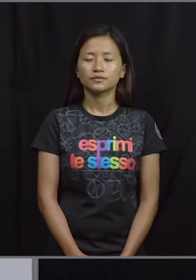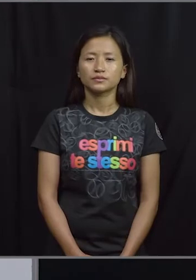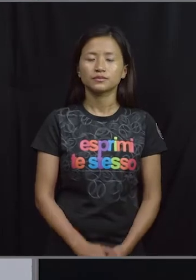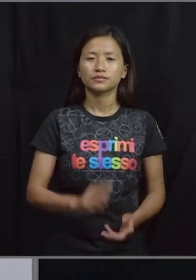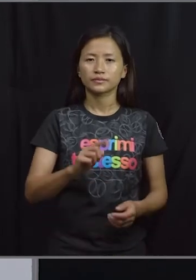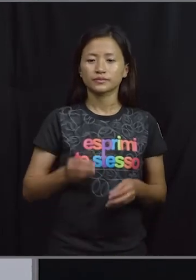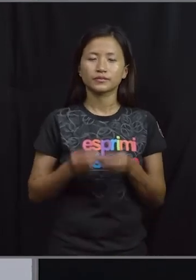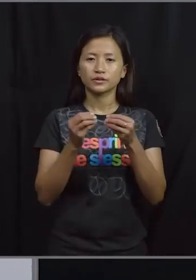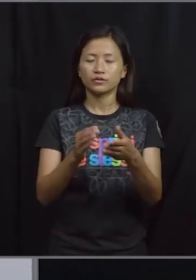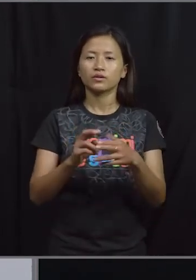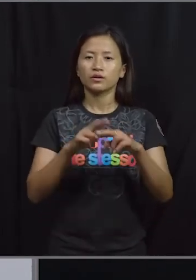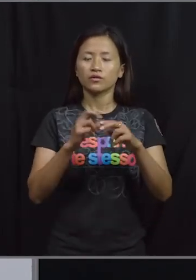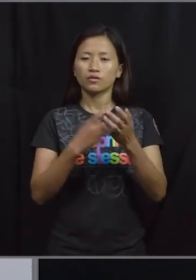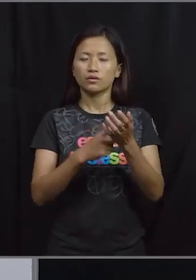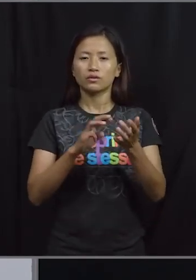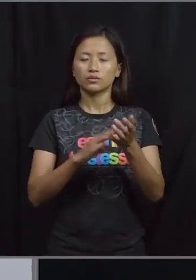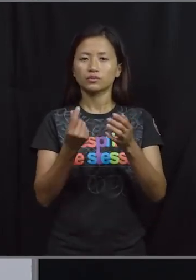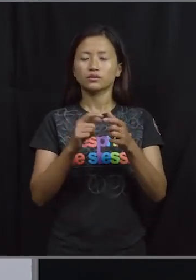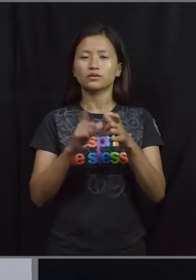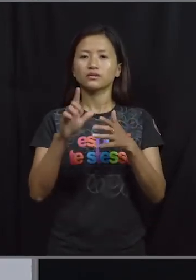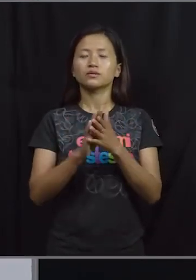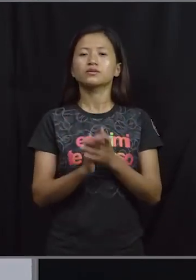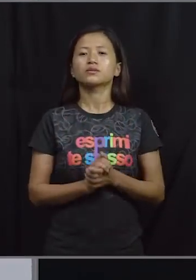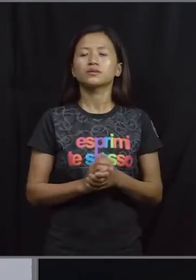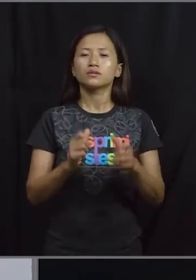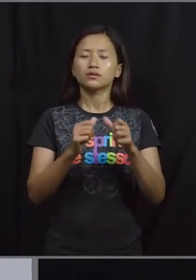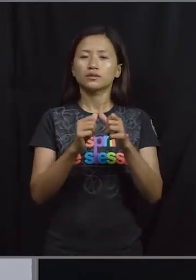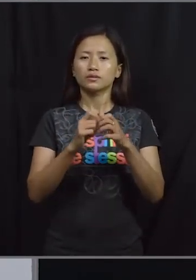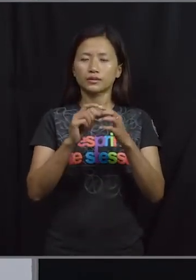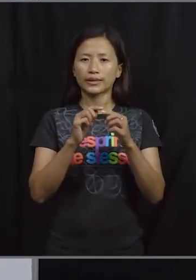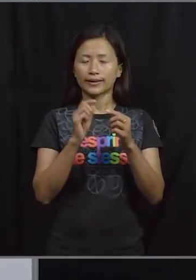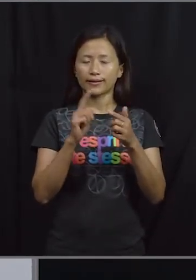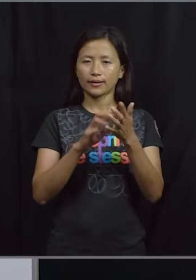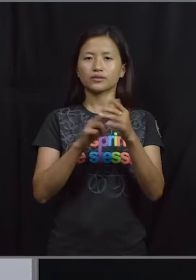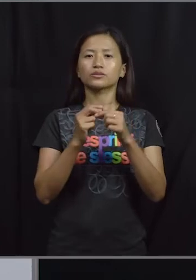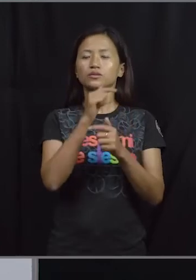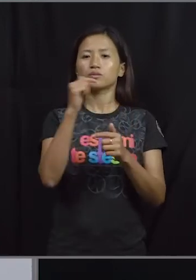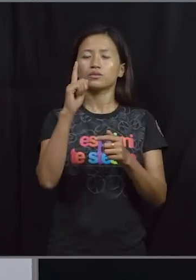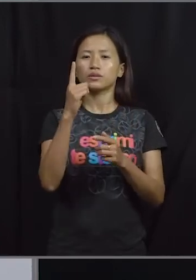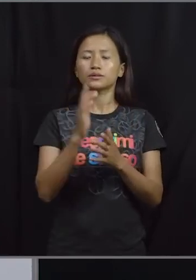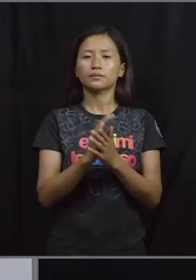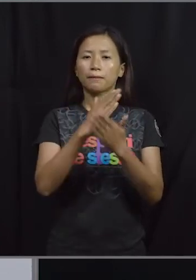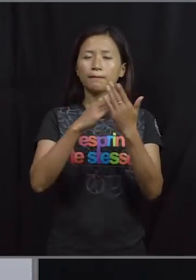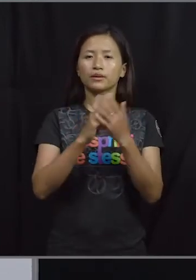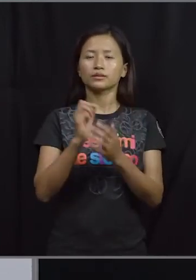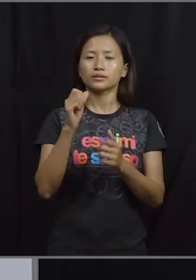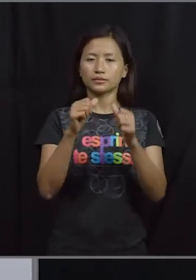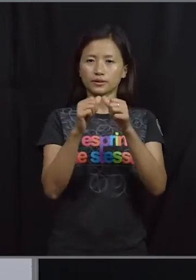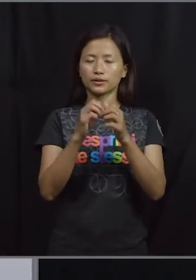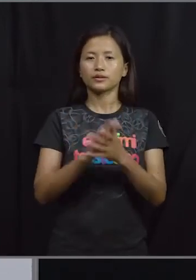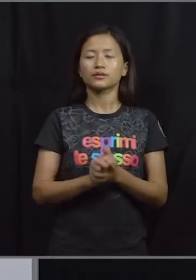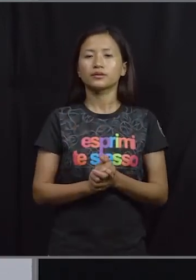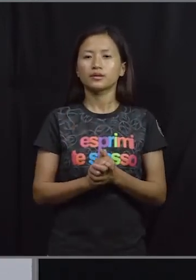Next, I will give you the formula to find the inverse of a matrix. A inverse equal to 1 by determinant of A